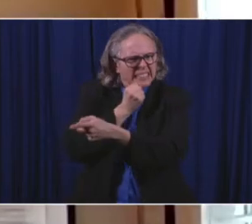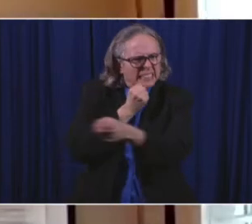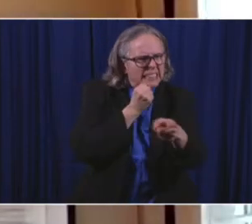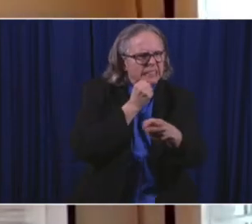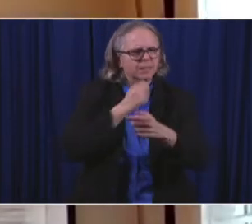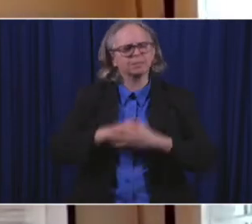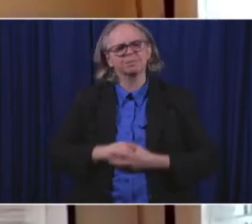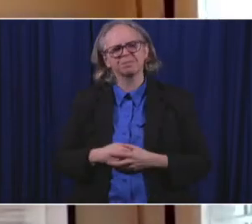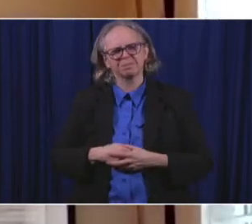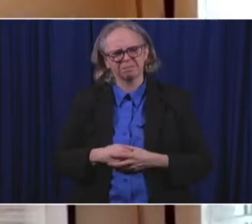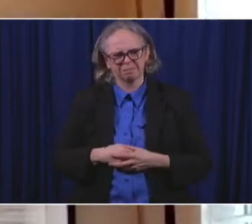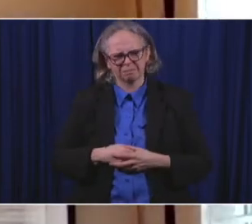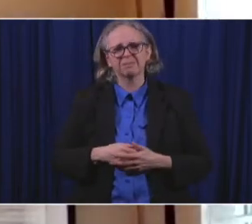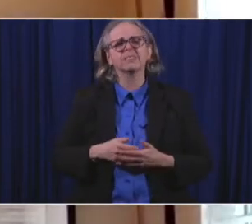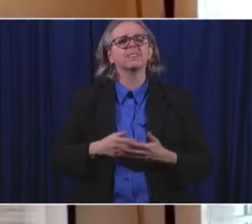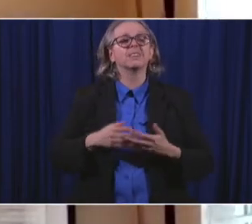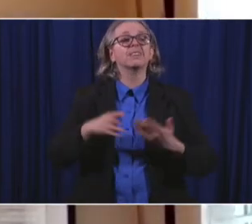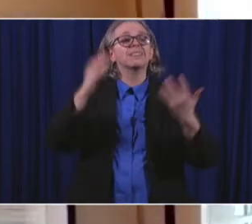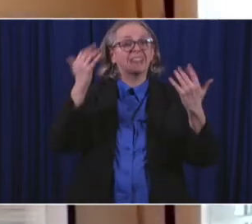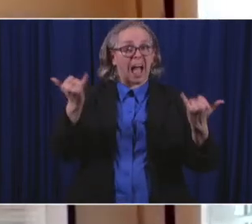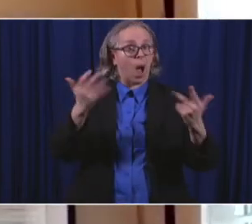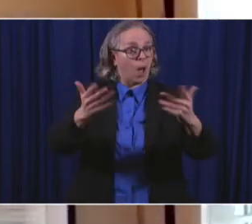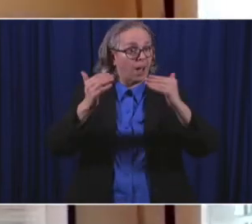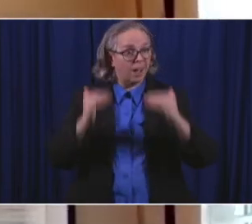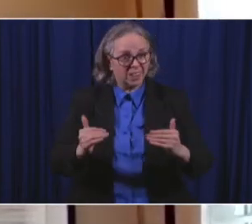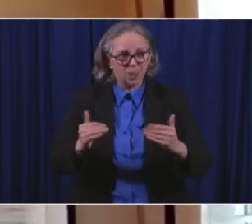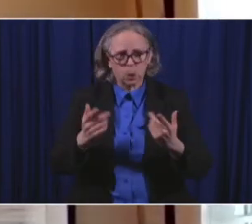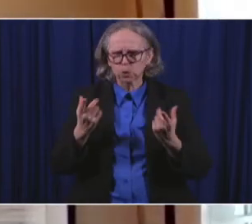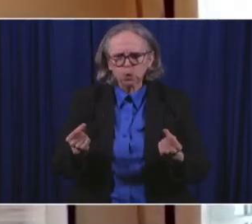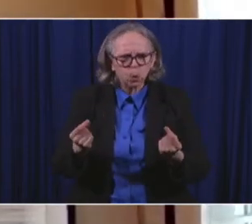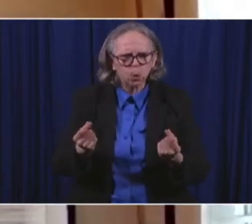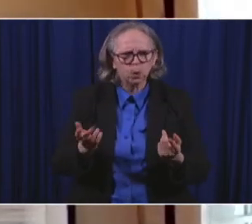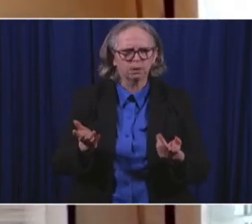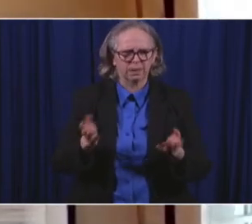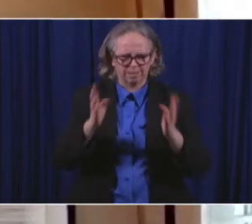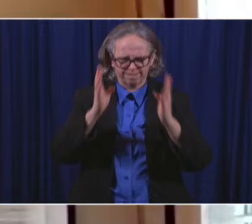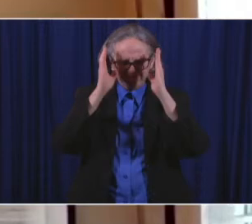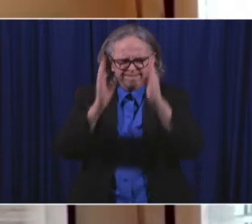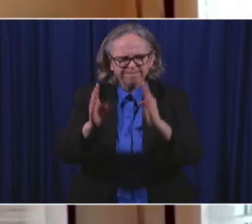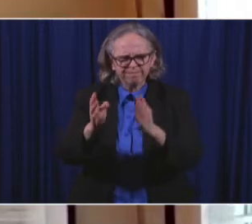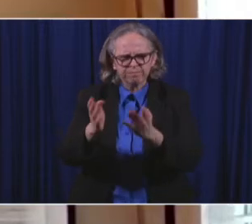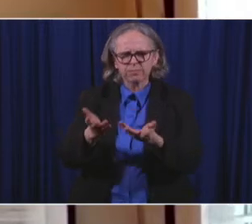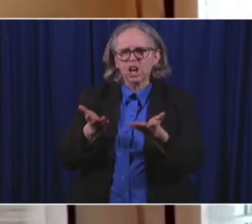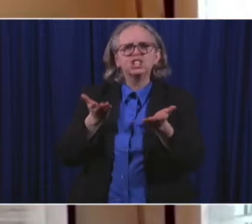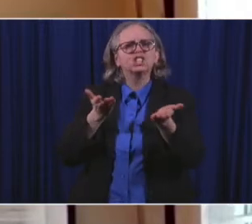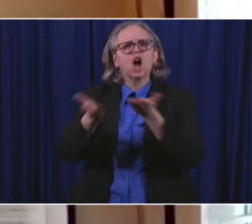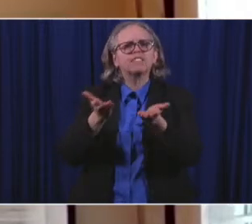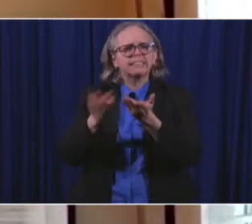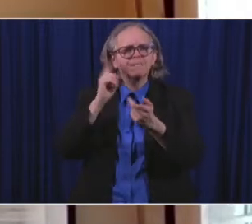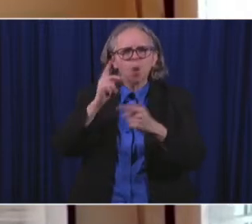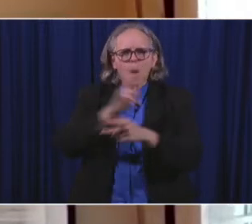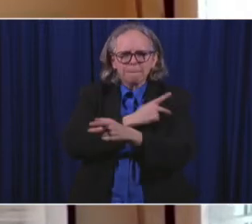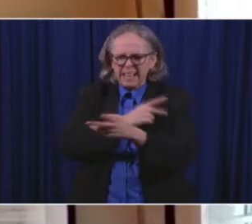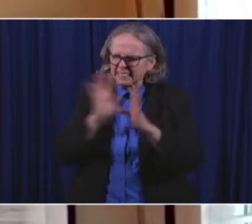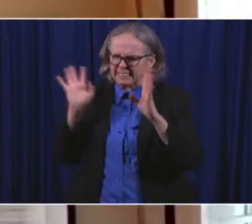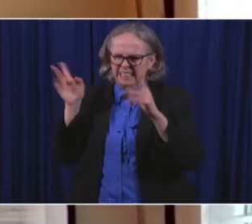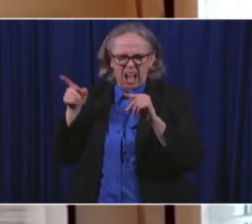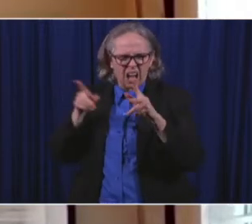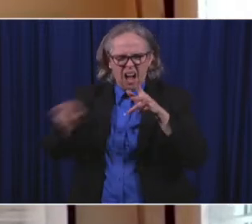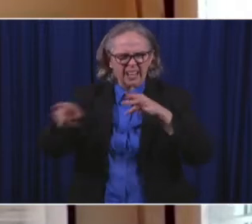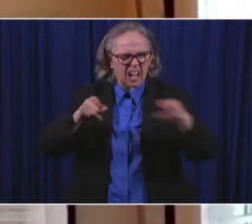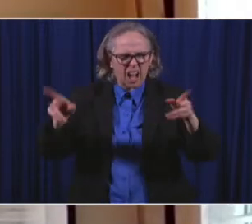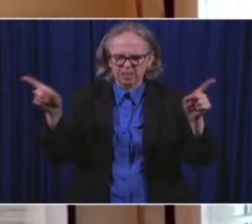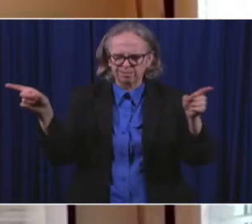at services in our hospitals becoming much more focused on just caring for the very